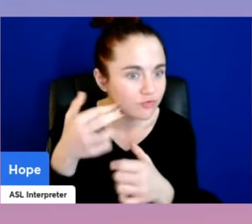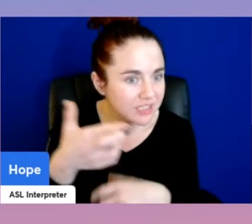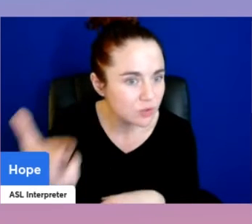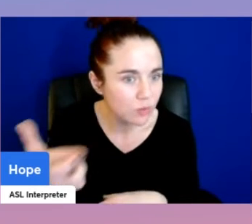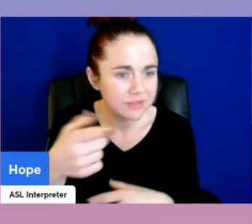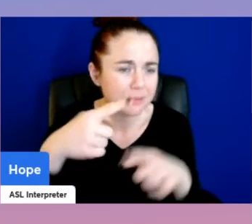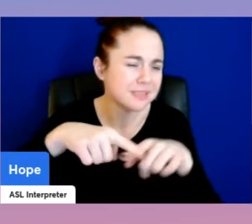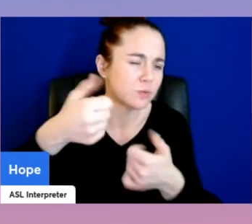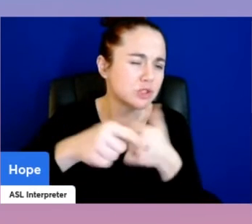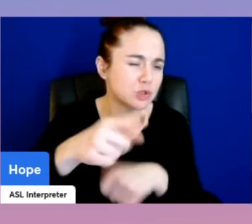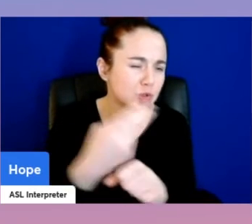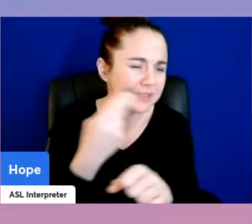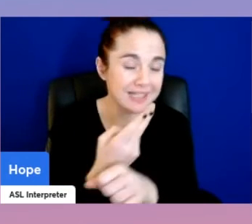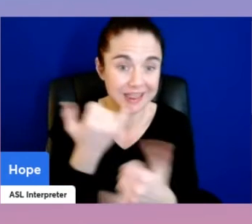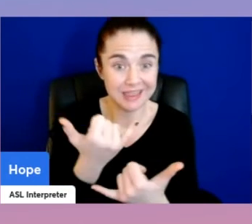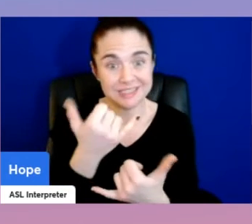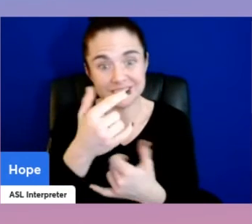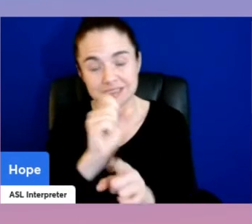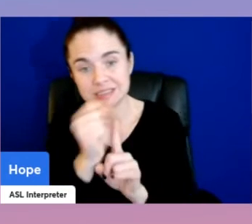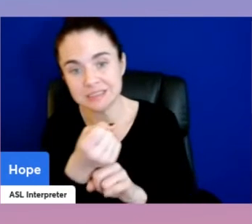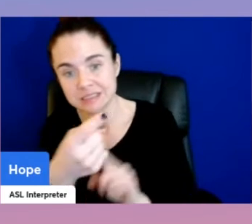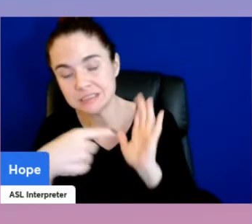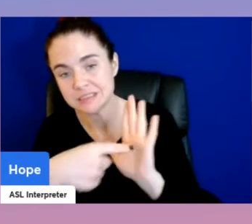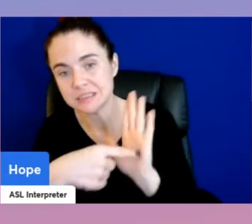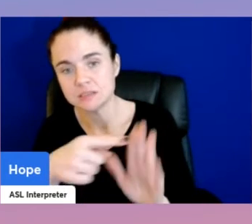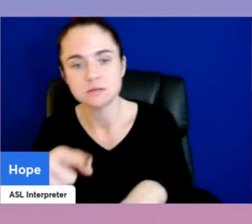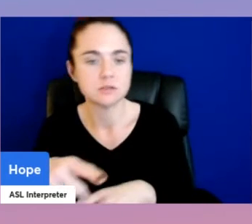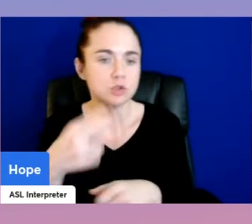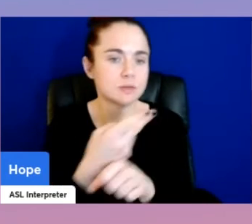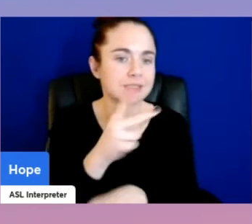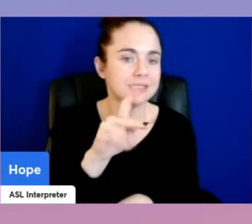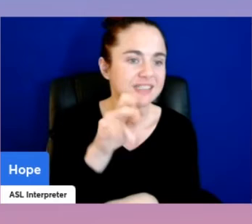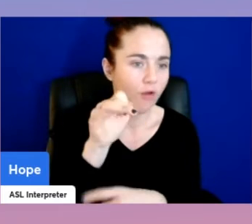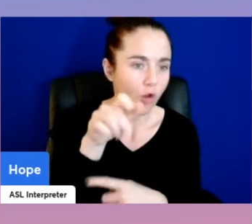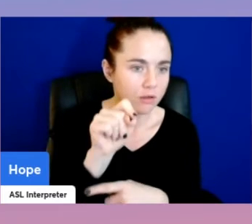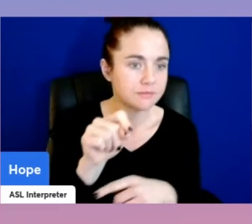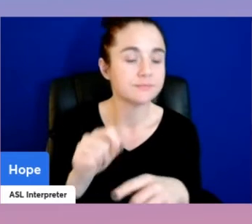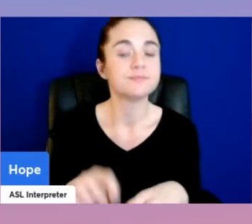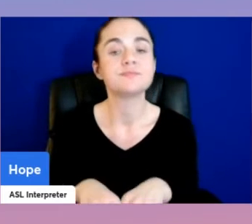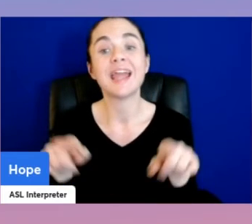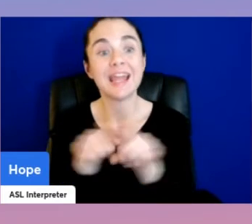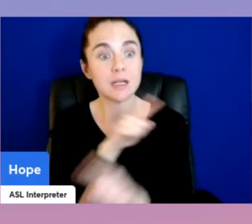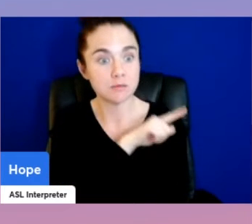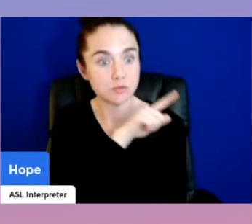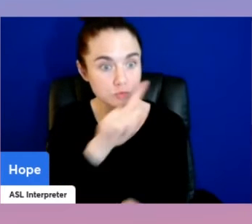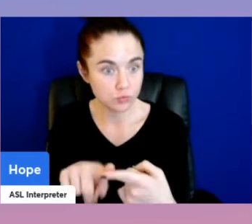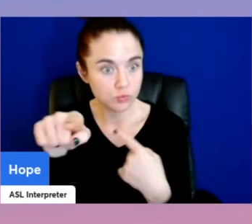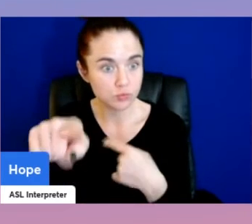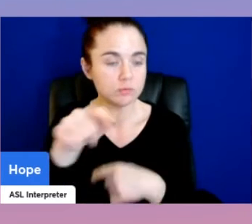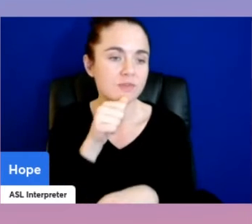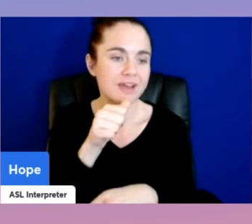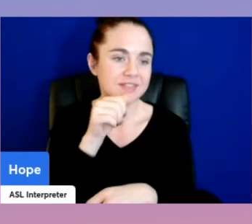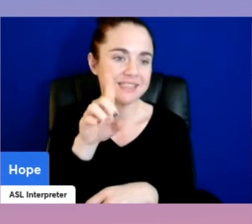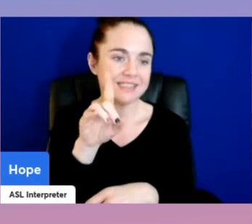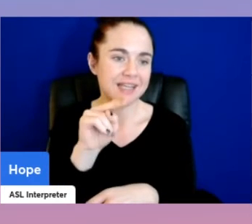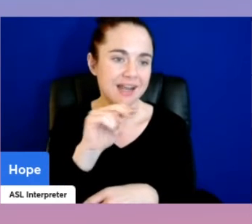case, we're using Key Vault. And then we have a pointer to our private DNS zone. And that's it.